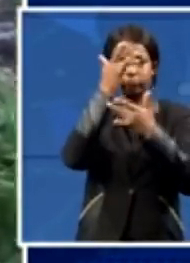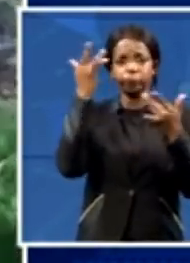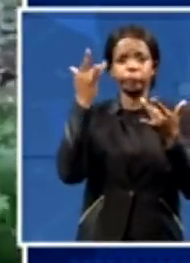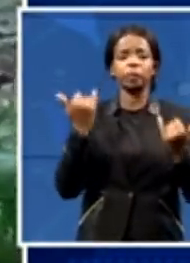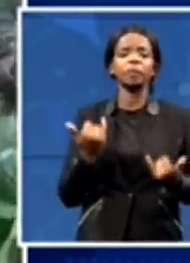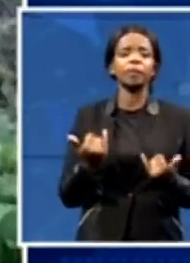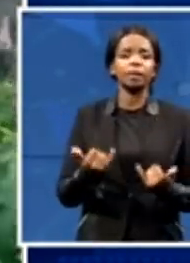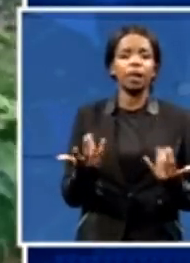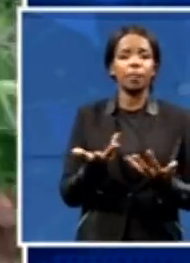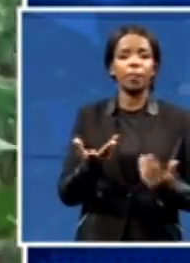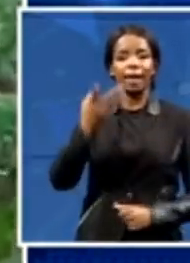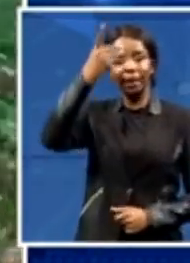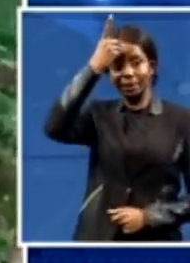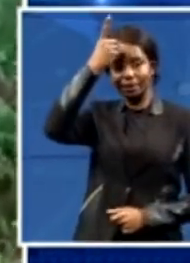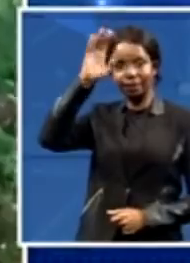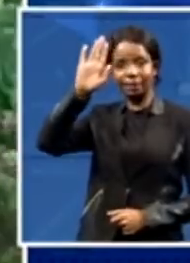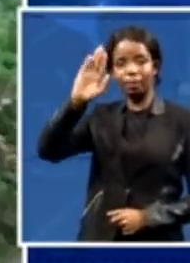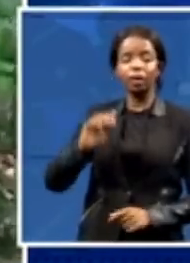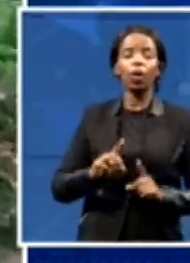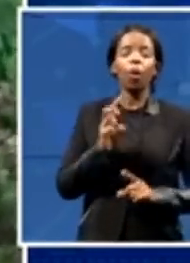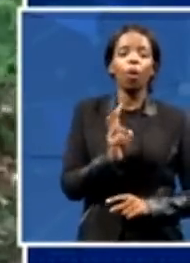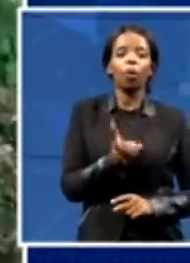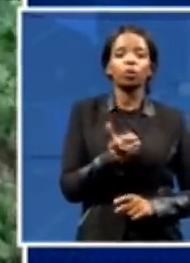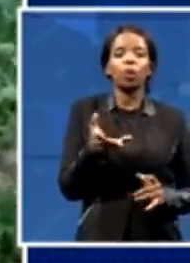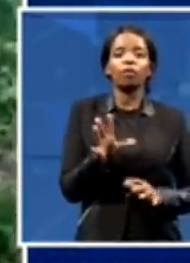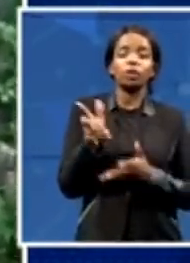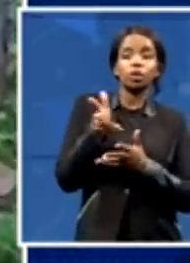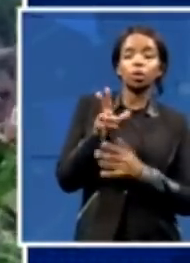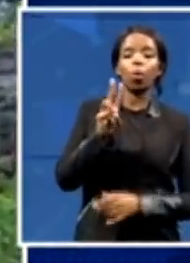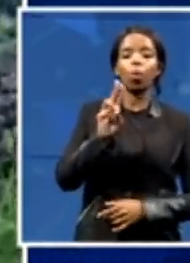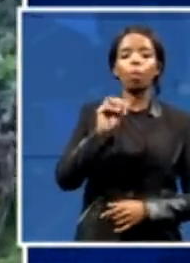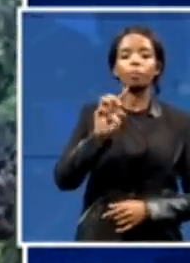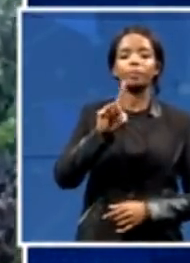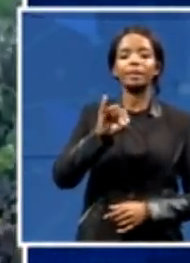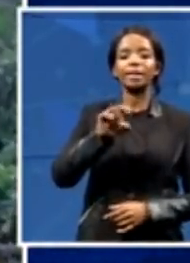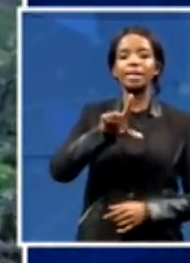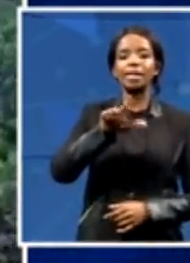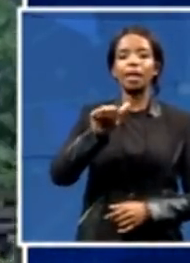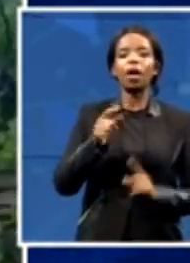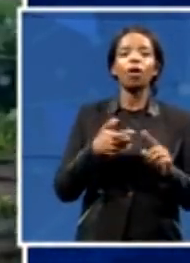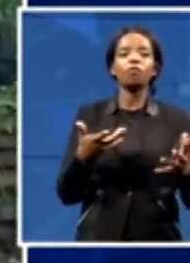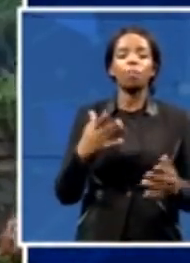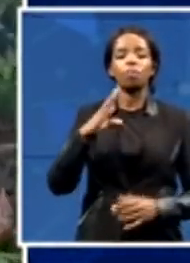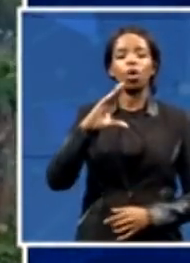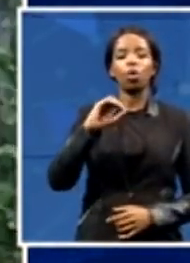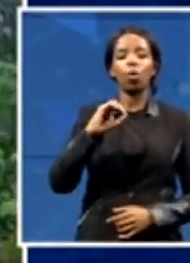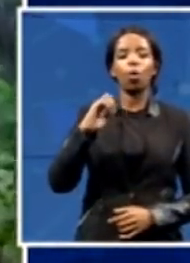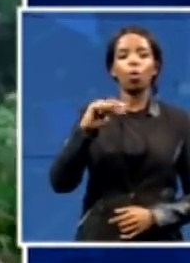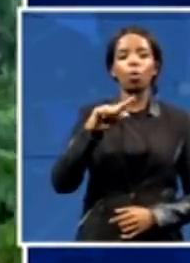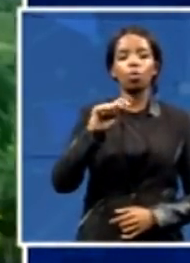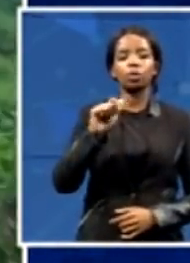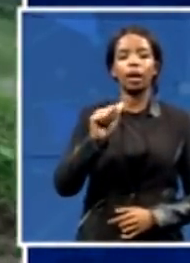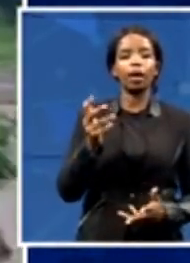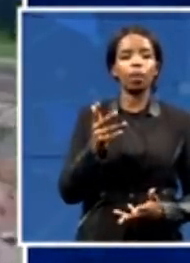to Mzila Mzila from Culture Department in KwaZulu-Natal. He also did say that he doesn't have